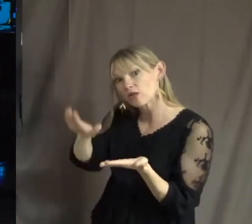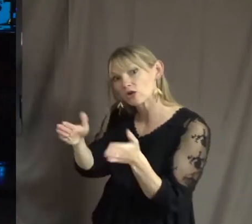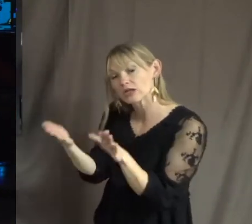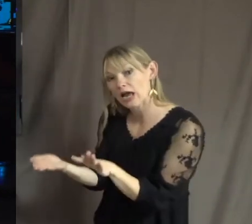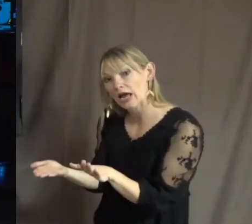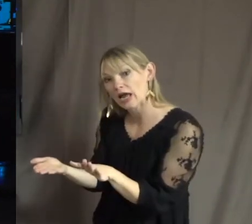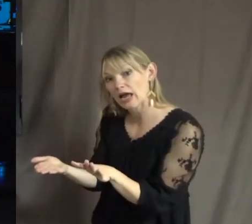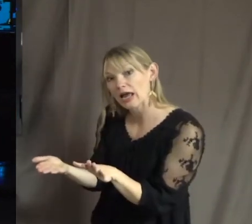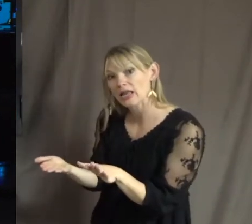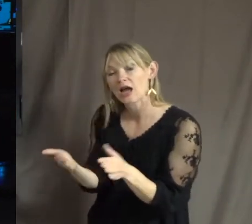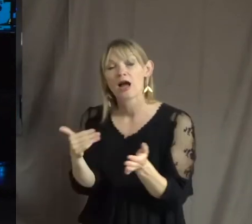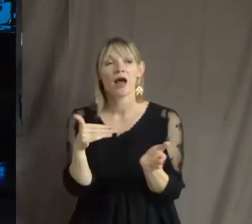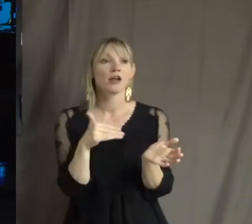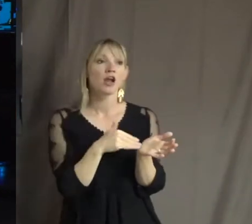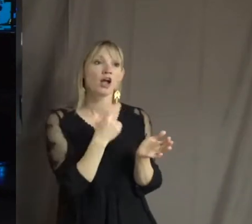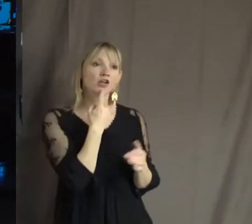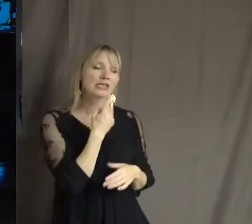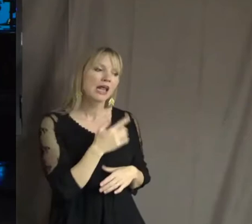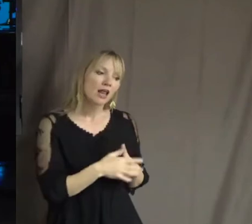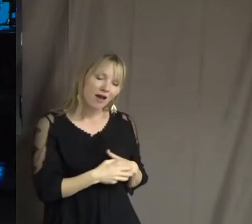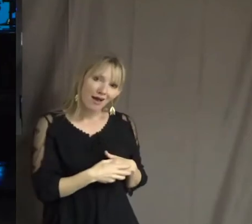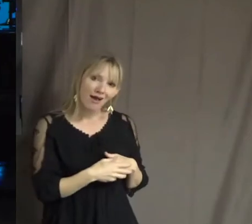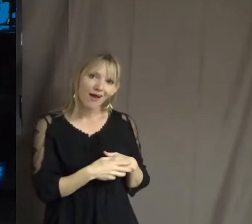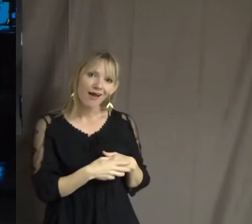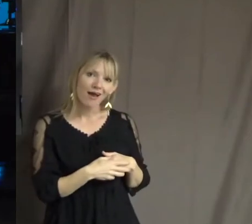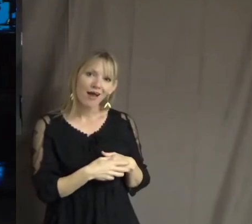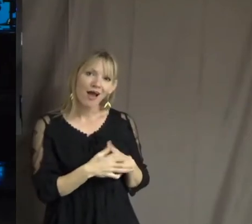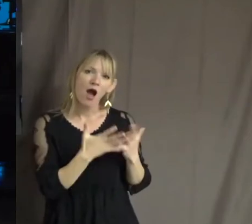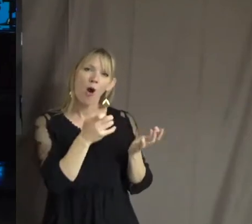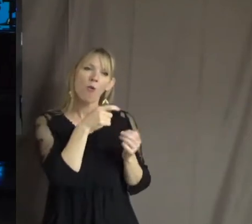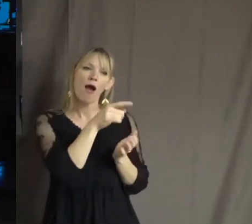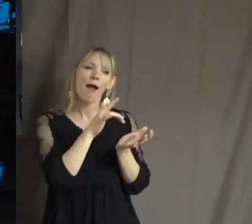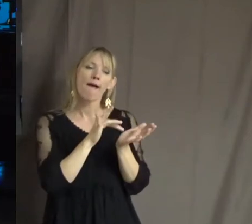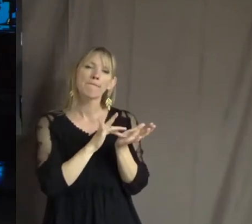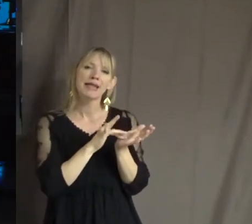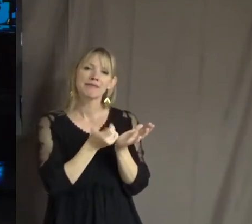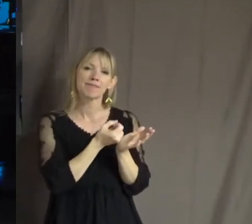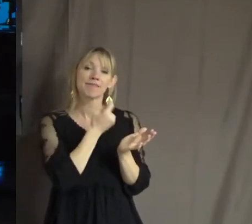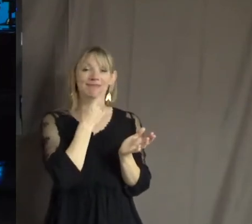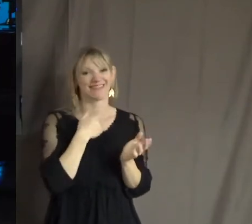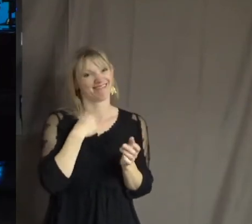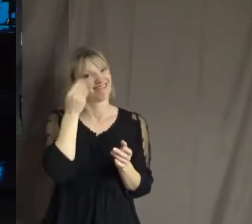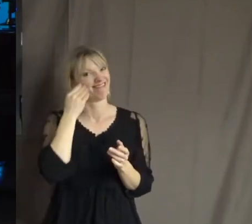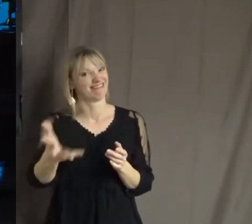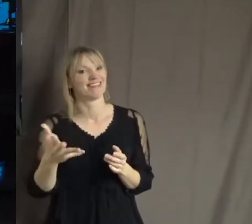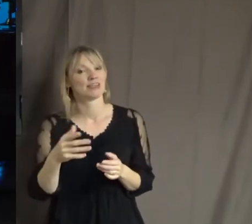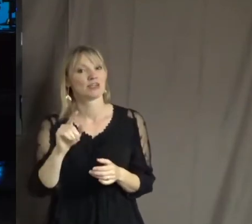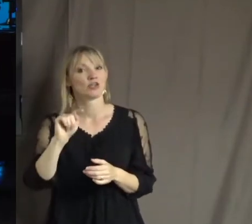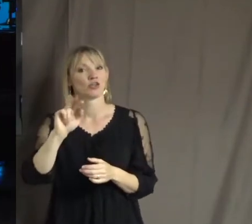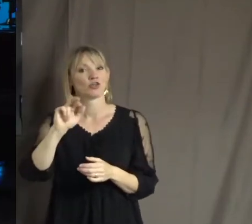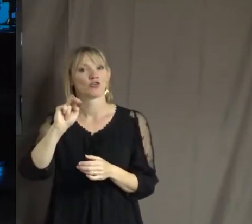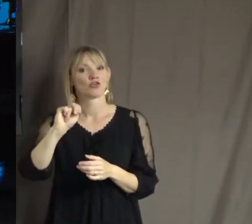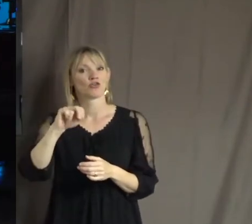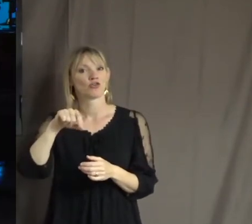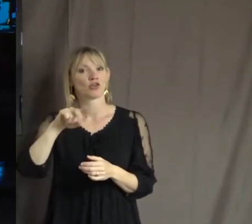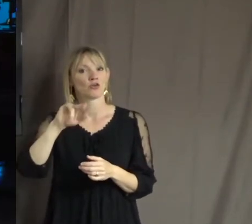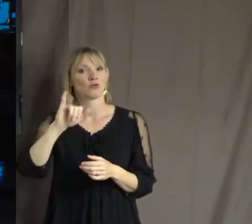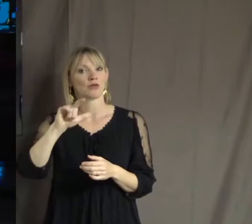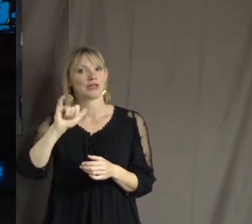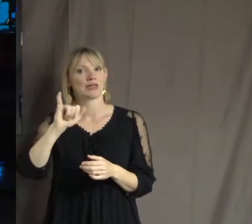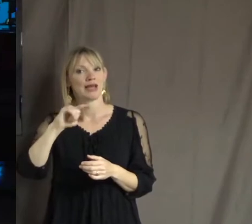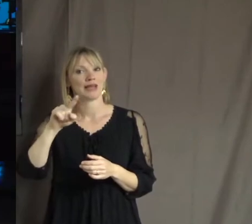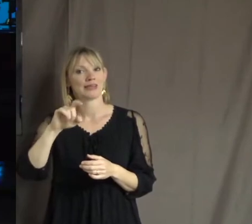He said, "I want you to take this little medicine," and to this day I bet it was a tranquilizer. I don't